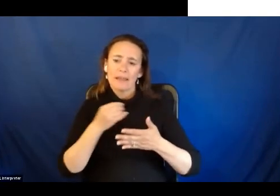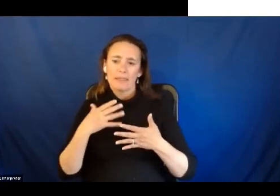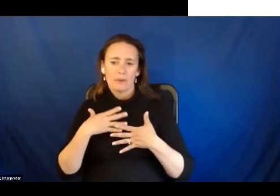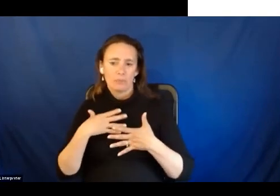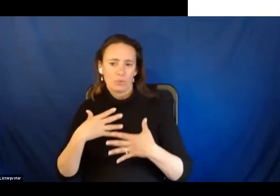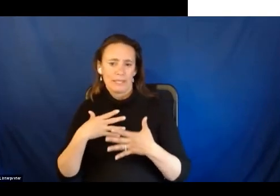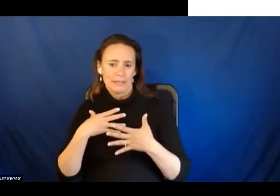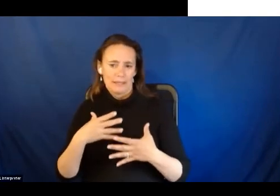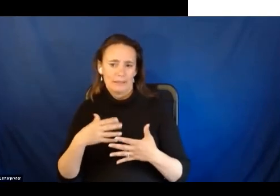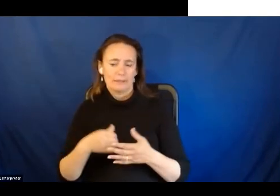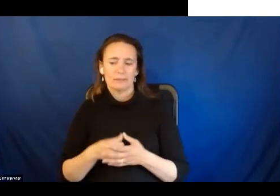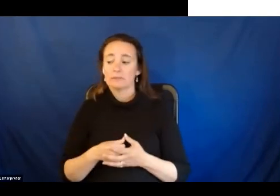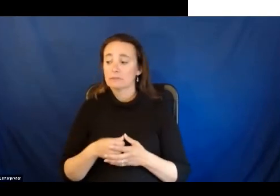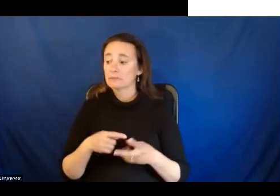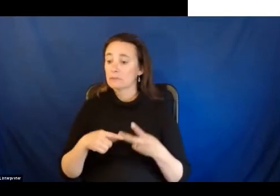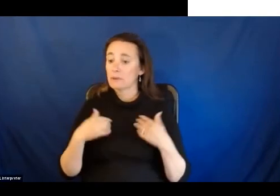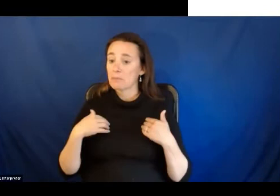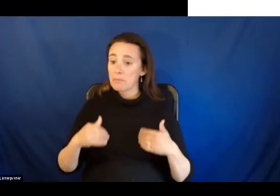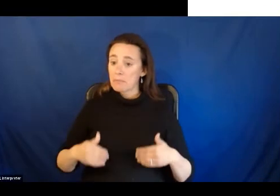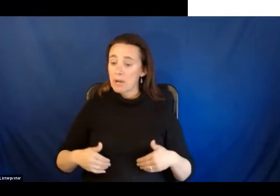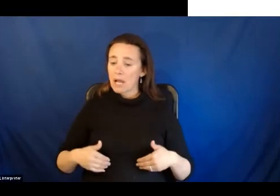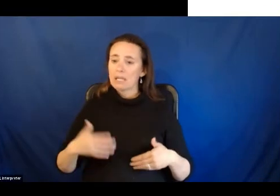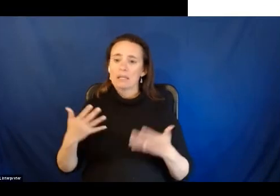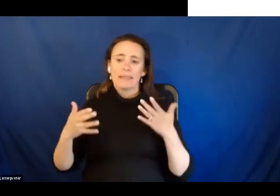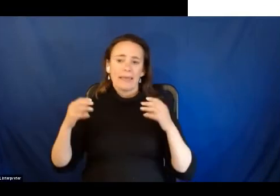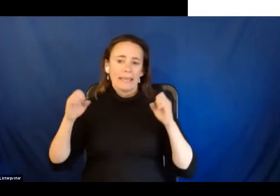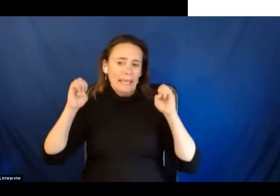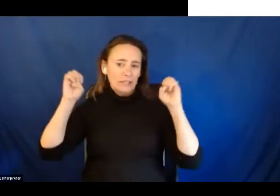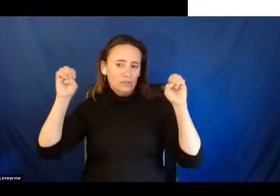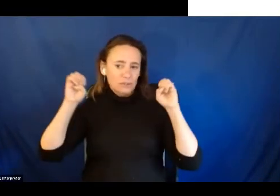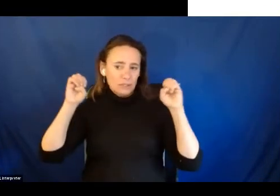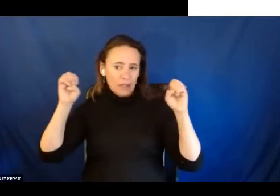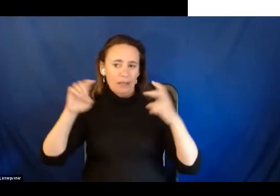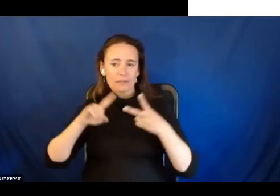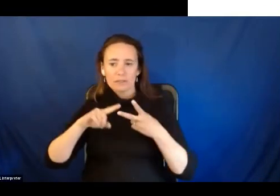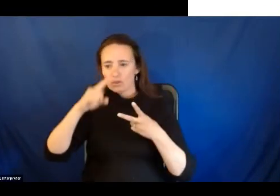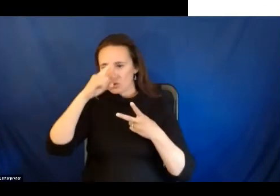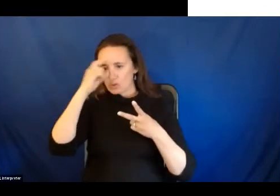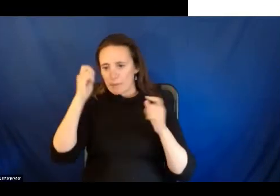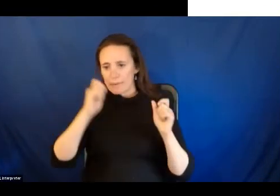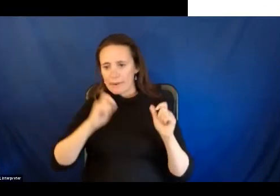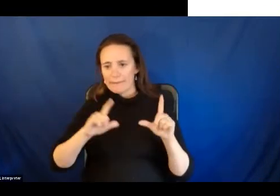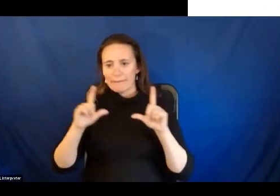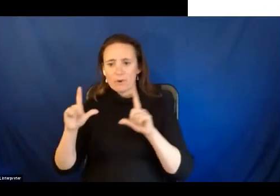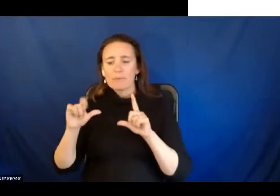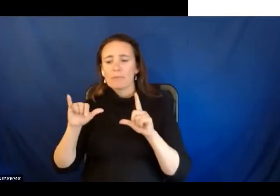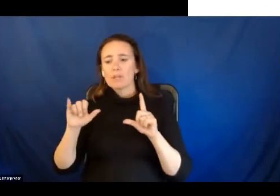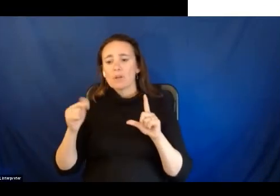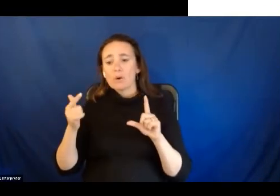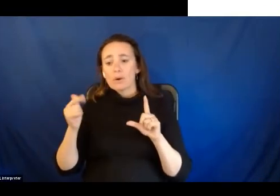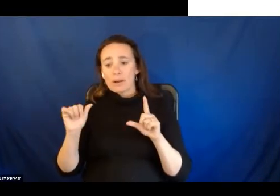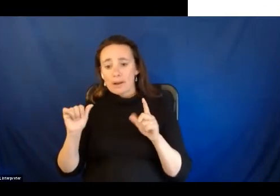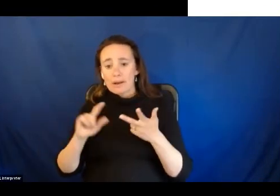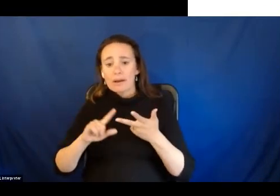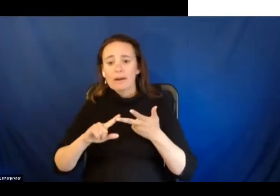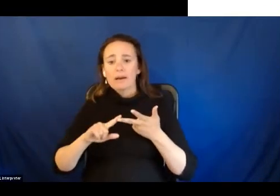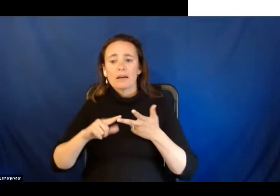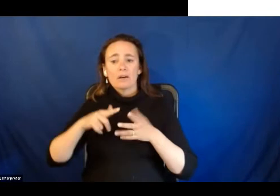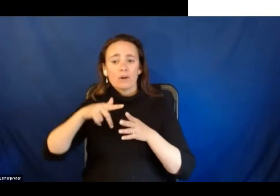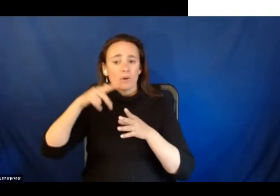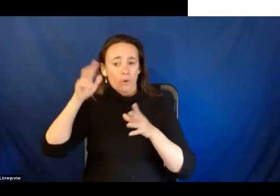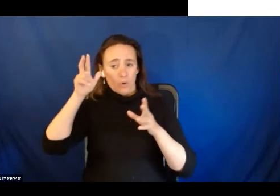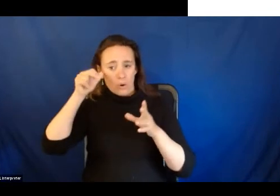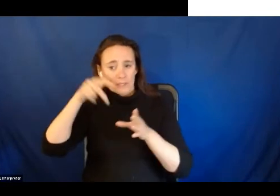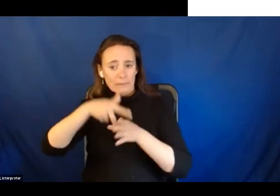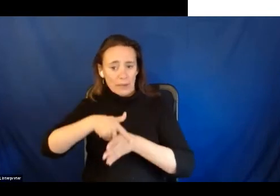For body, it could be things like exercise, trauma-informed yoga, horseback riding, walking. This can also be things